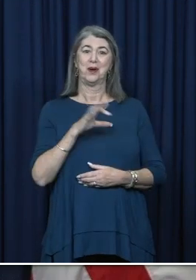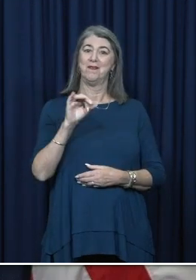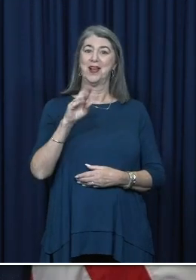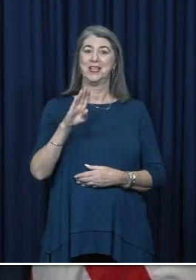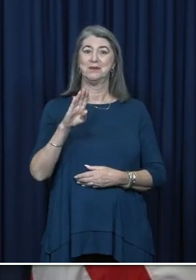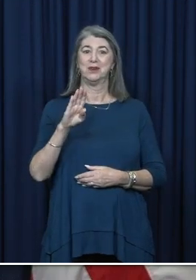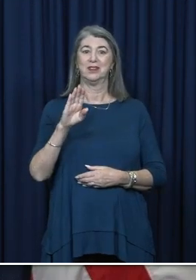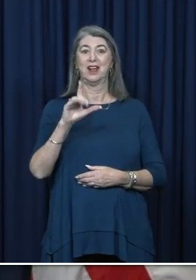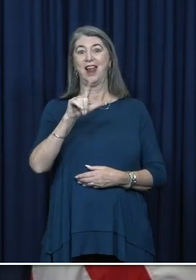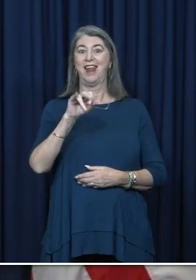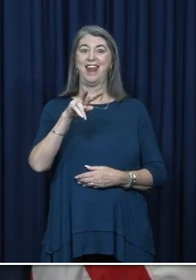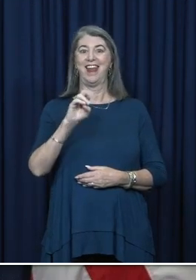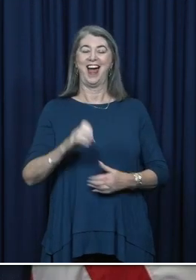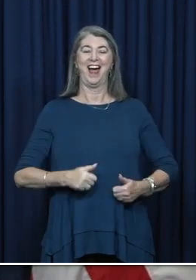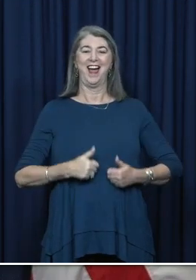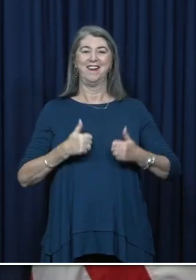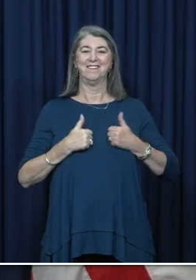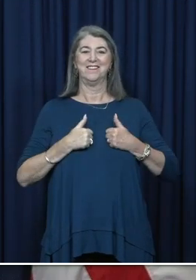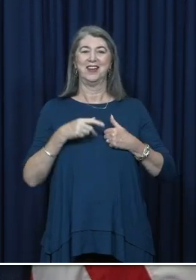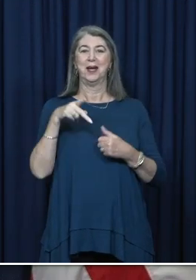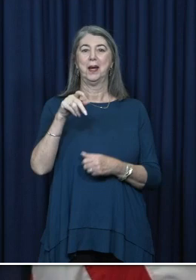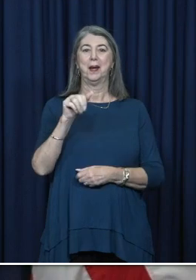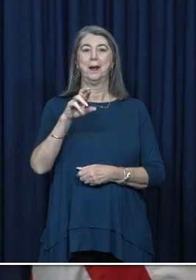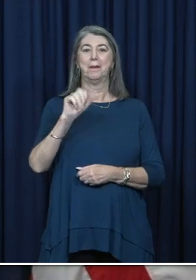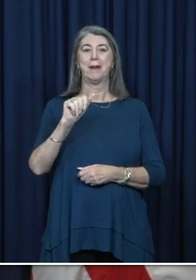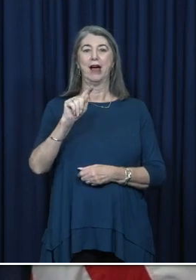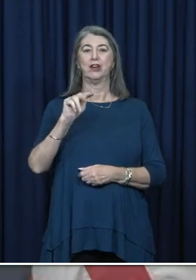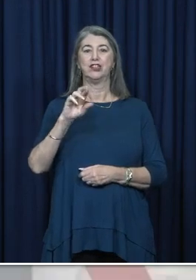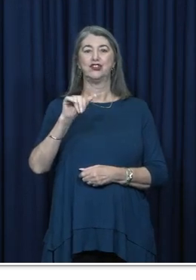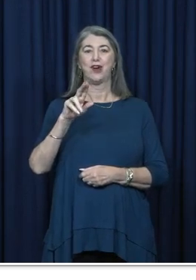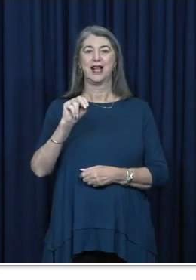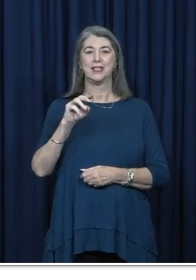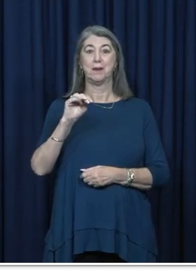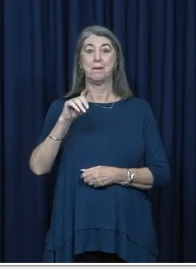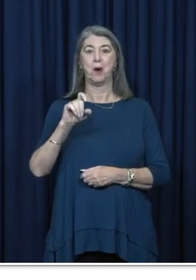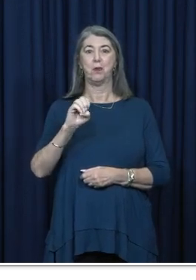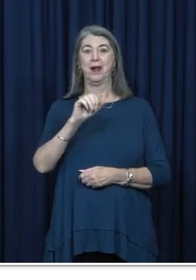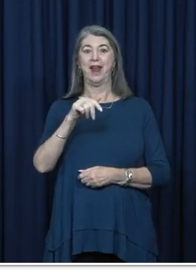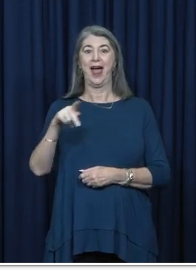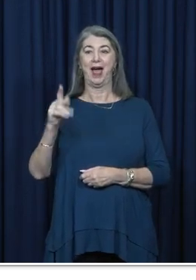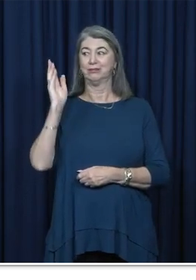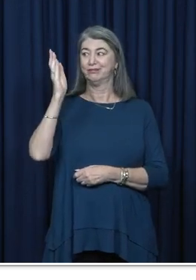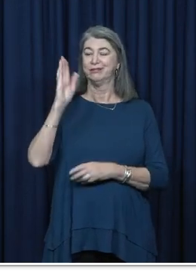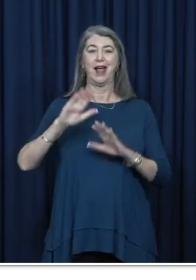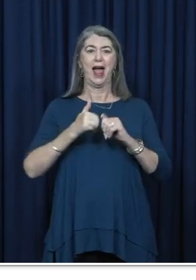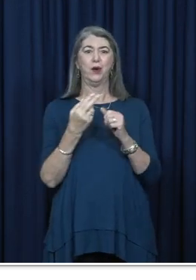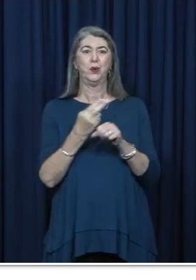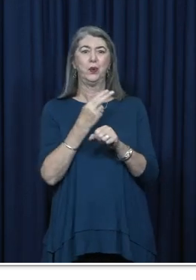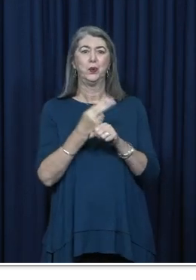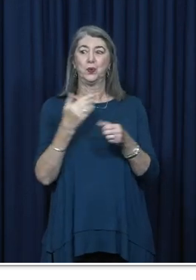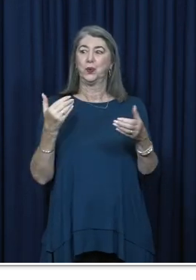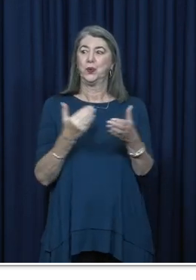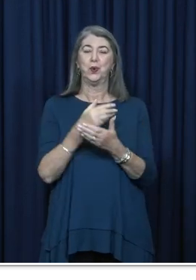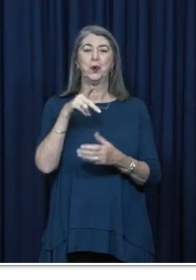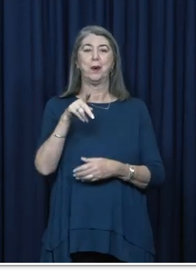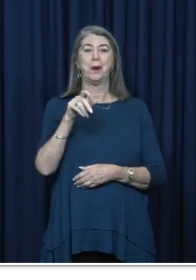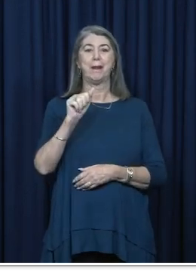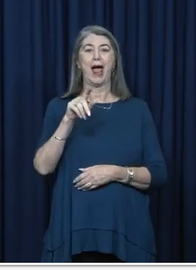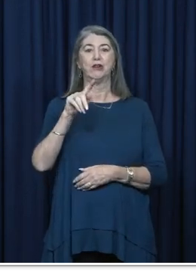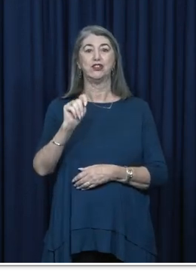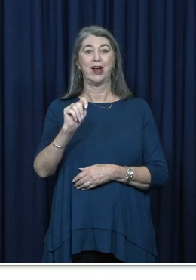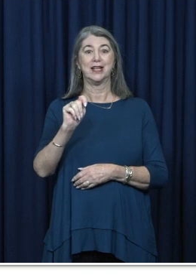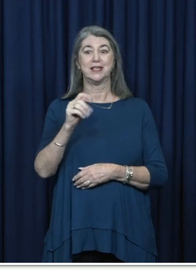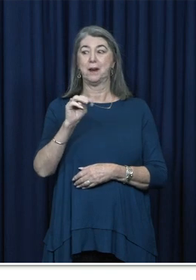Facebook Live ParaTransit mobile app presentation on how to use our new ParaTransit mobile